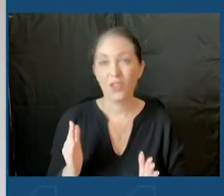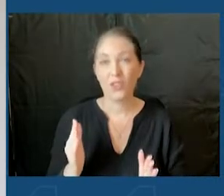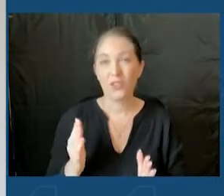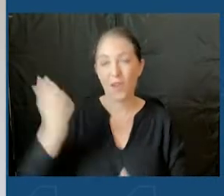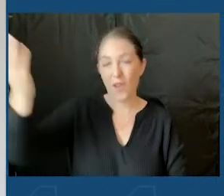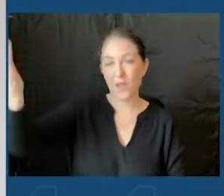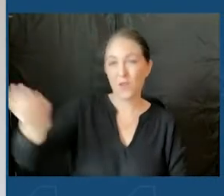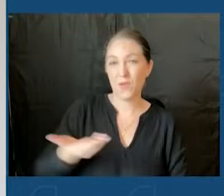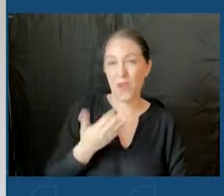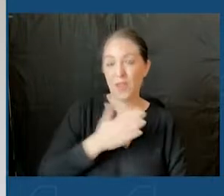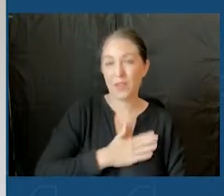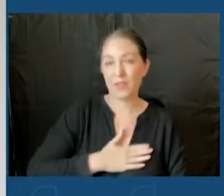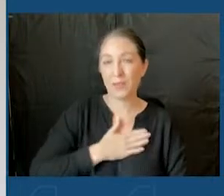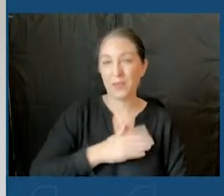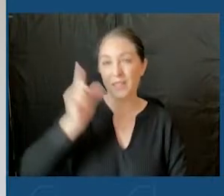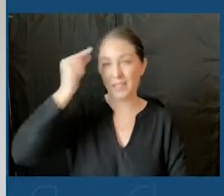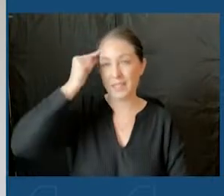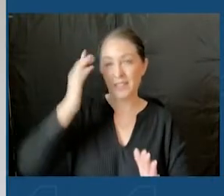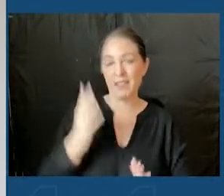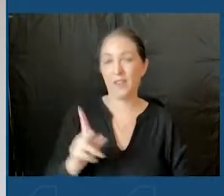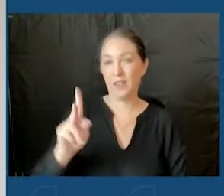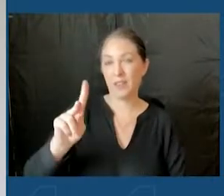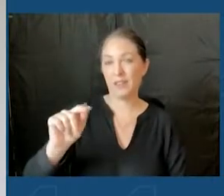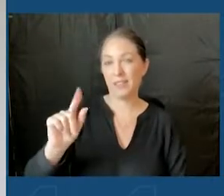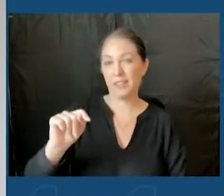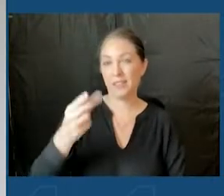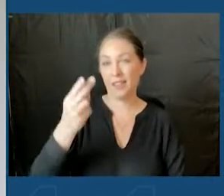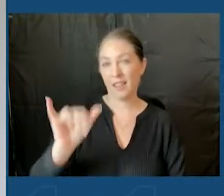welcome our own Governor Kathy Hochul.